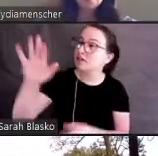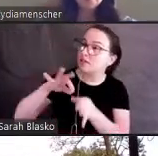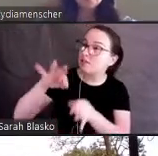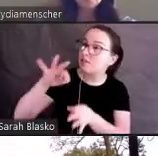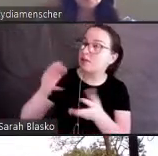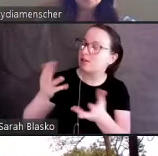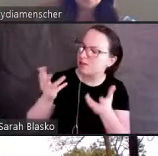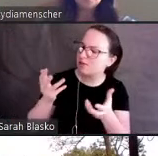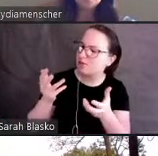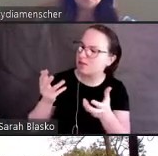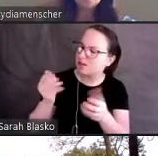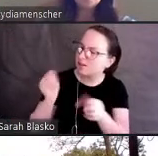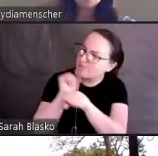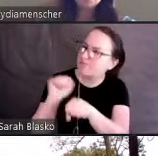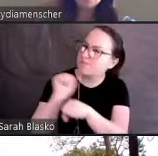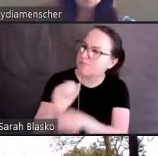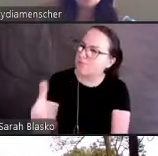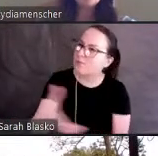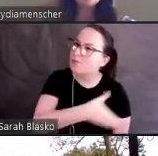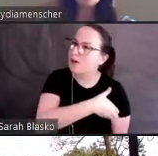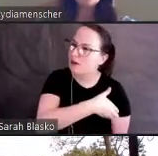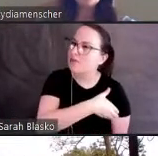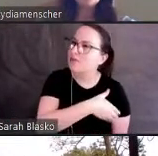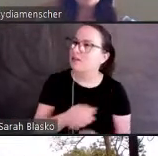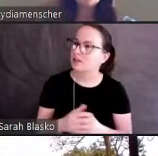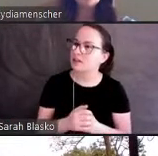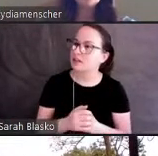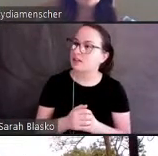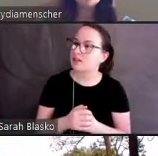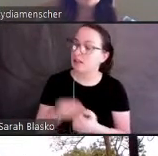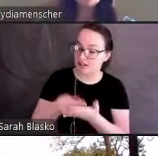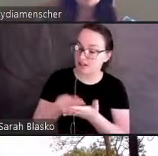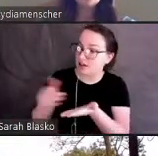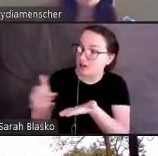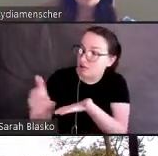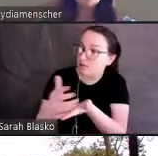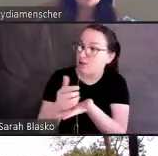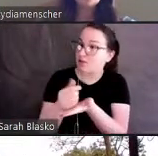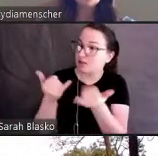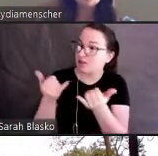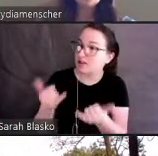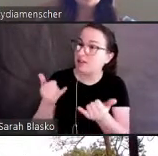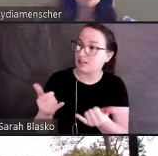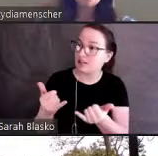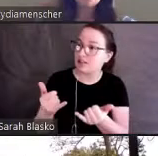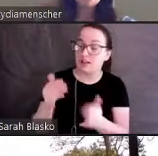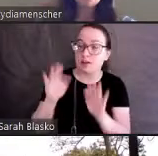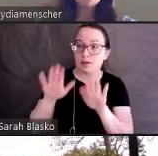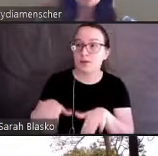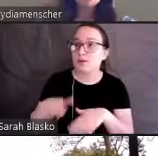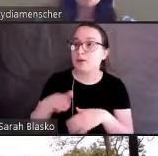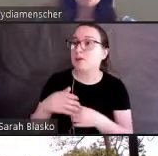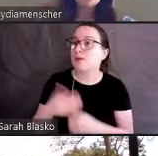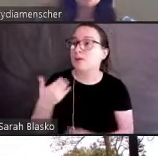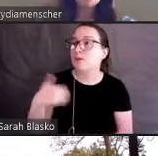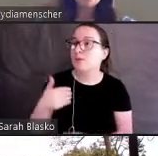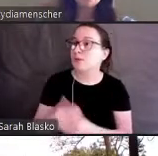powerfully in this contribution that we're collecting today. God, we know that the dollars that we